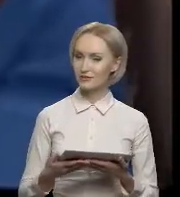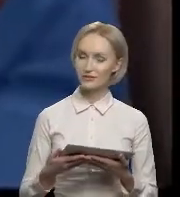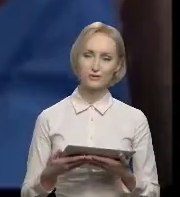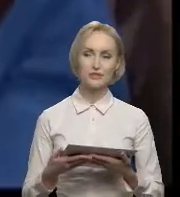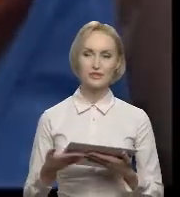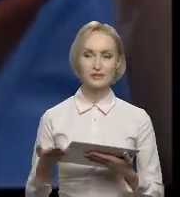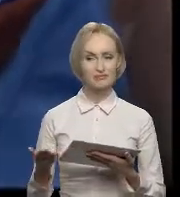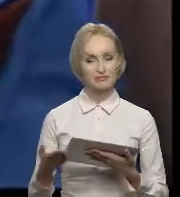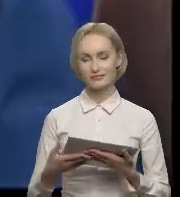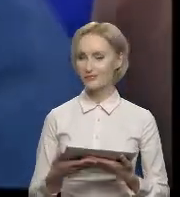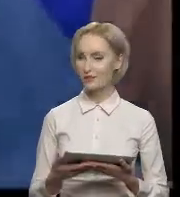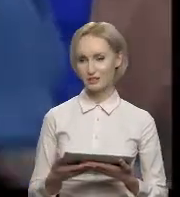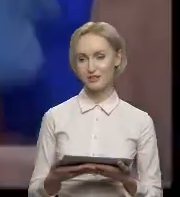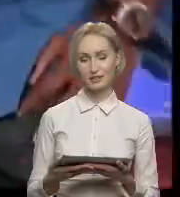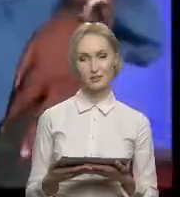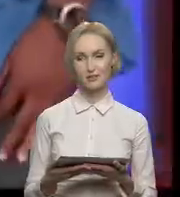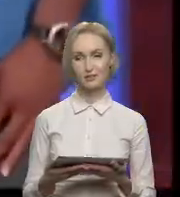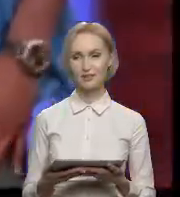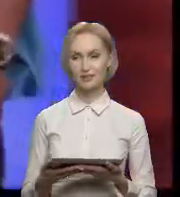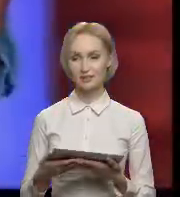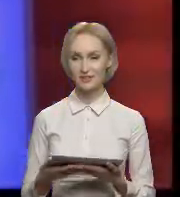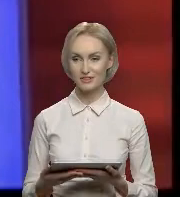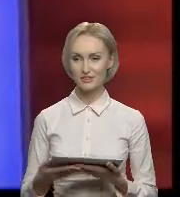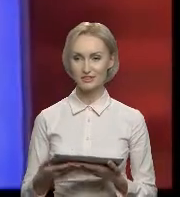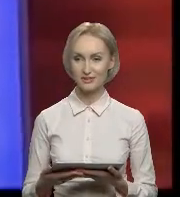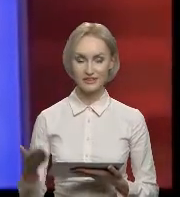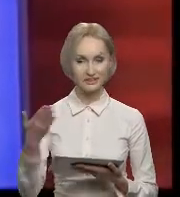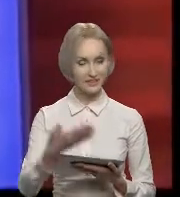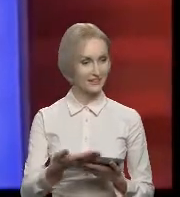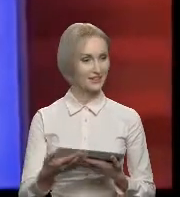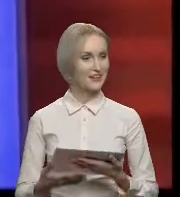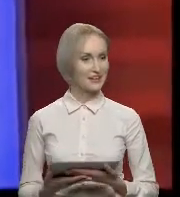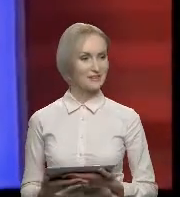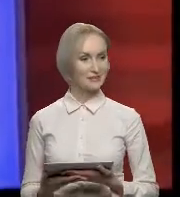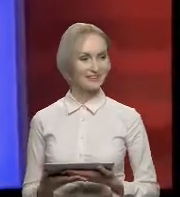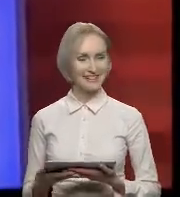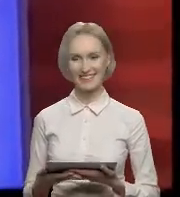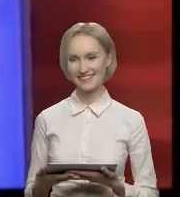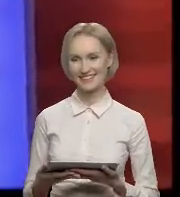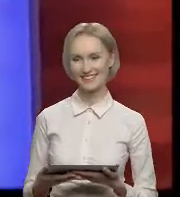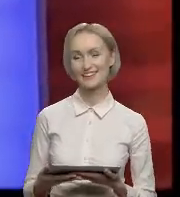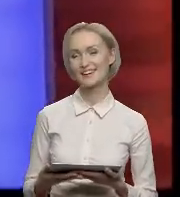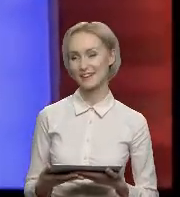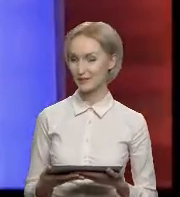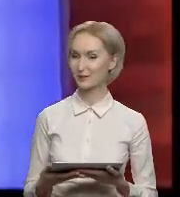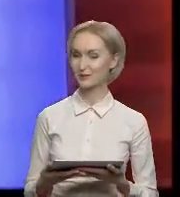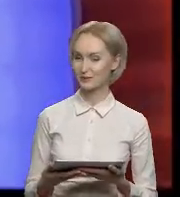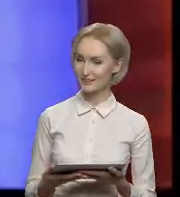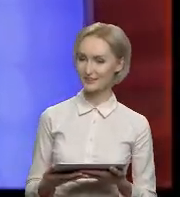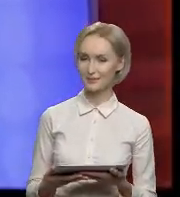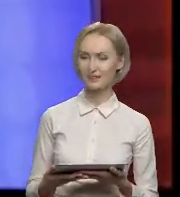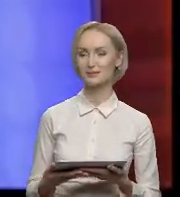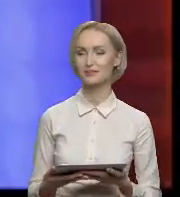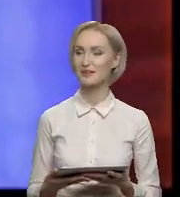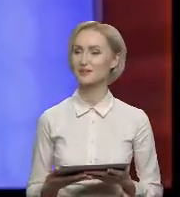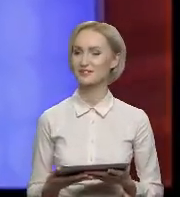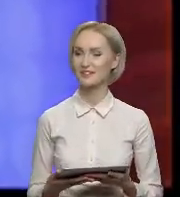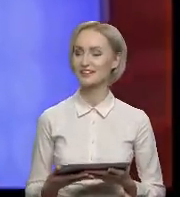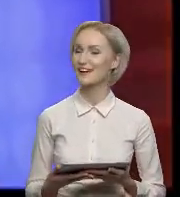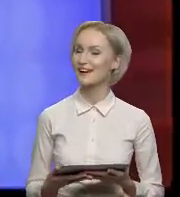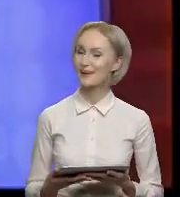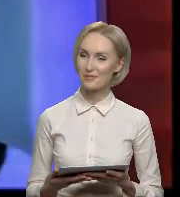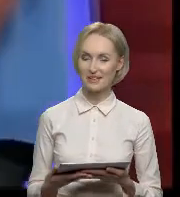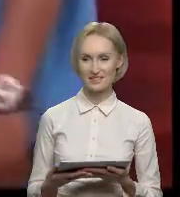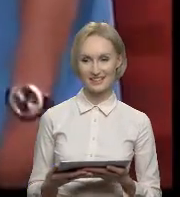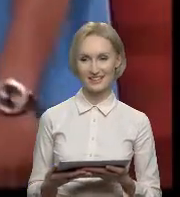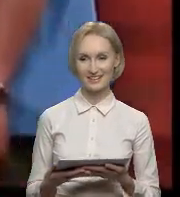for sex and that's it. That's a lie. That's it. That's a lie. Look, Bill. Oh, Bill, ain't nobody coming over there just you know for what? Nothing. You're gonna have Bill, to